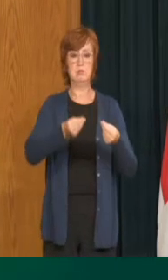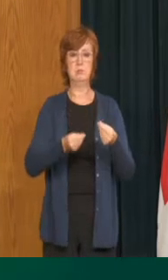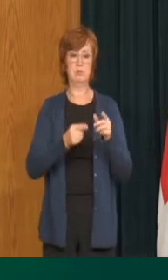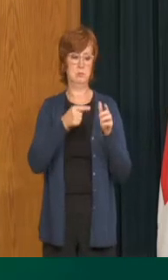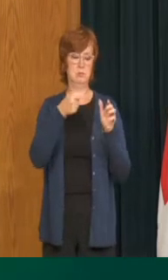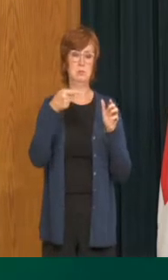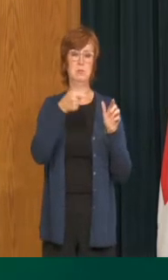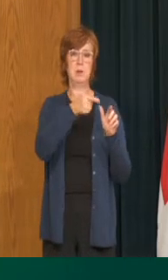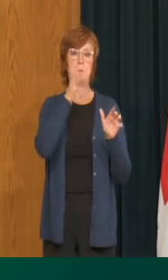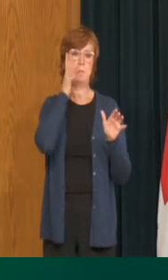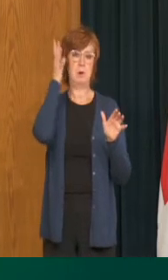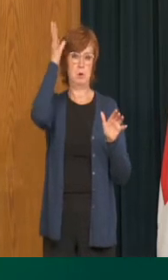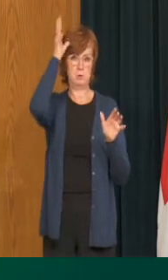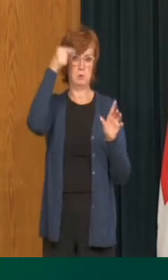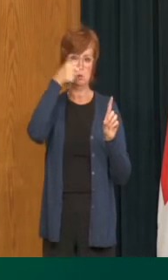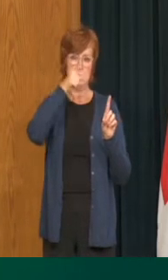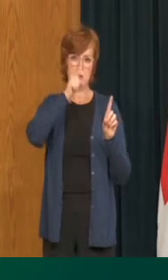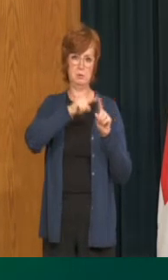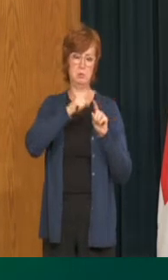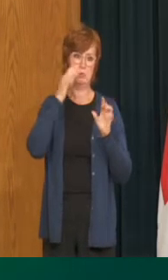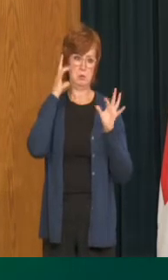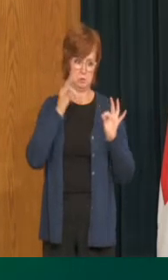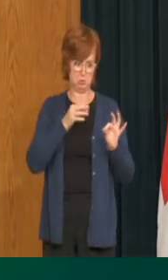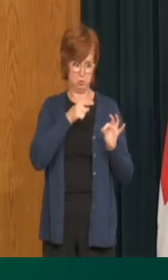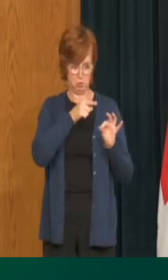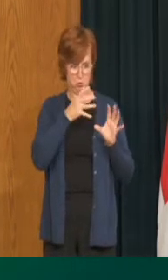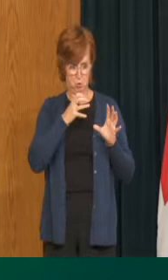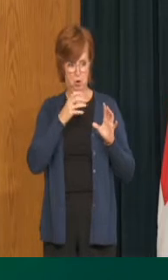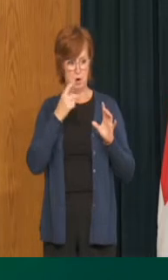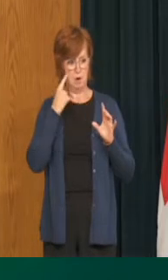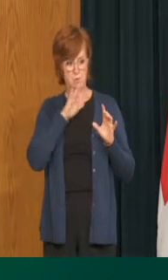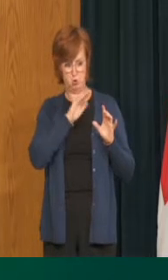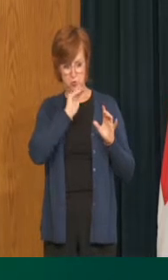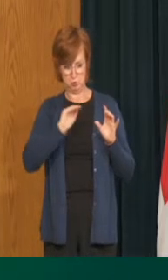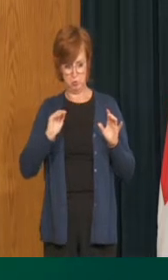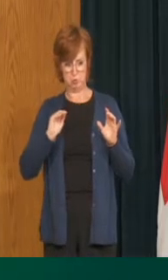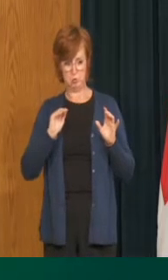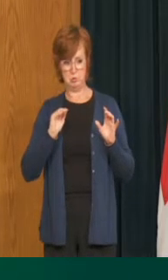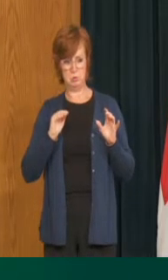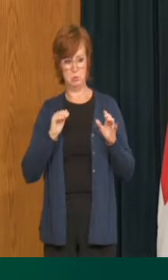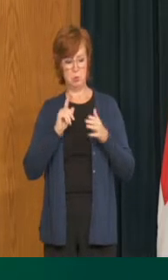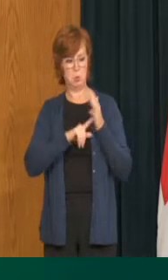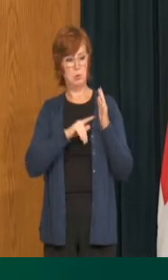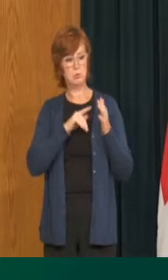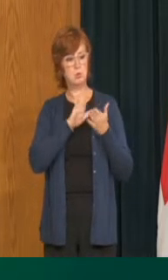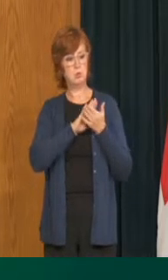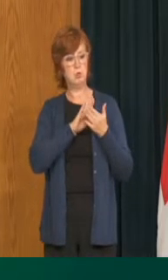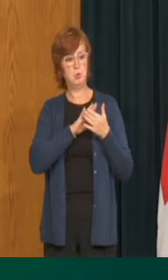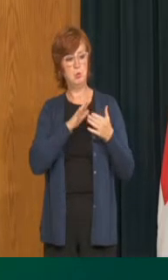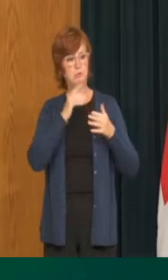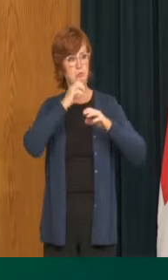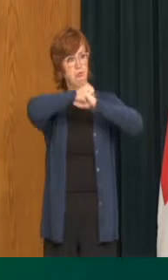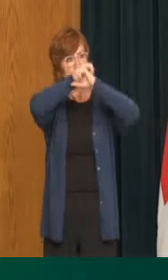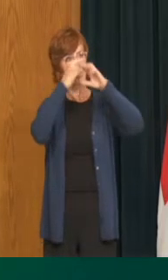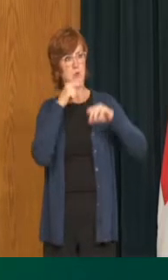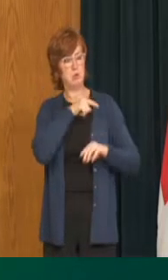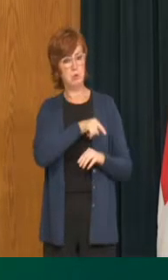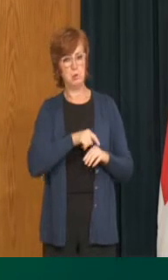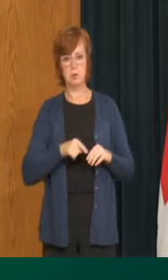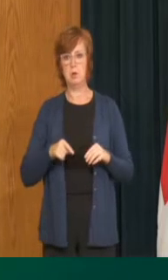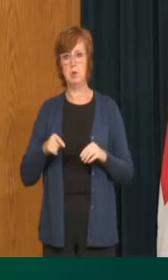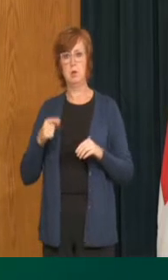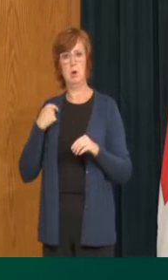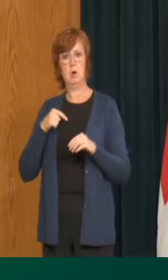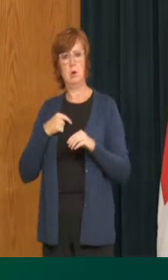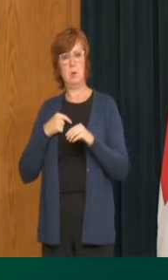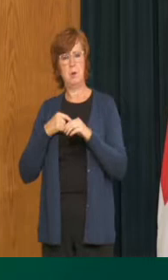in how education is going to look for their children and our students this year. We have worked together with the